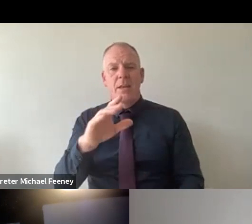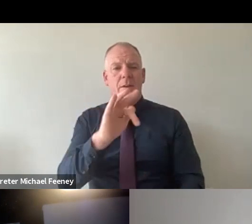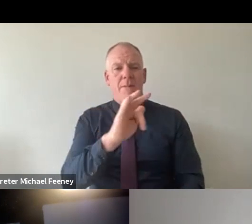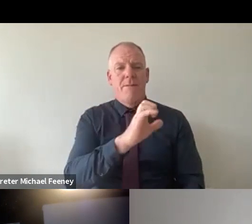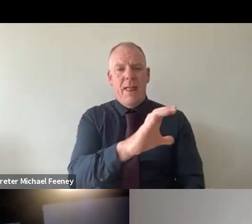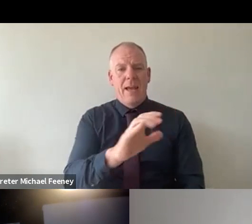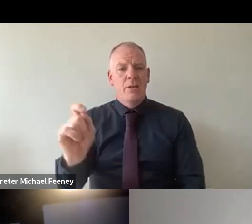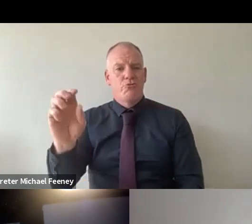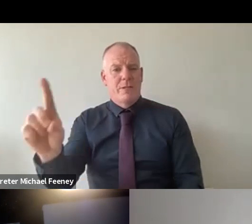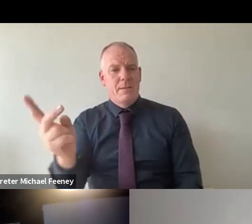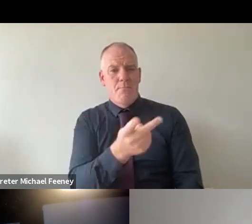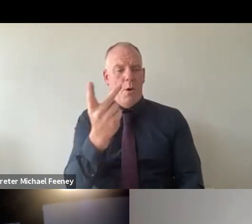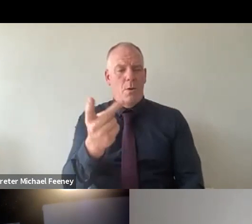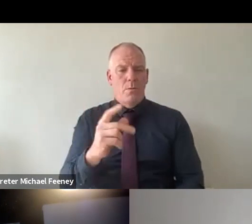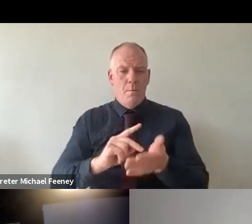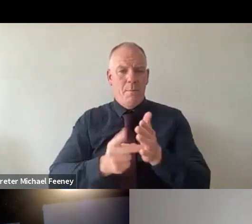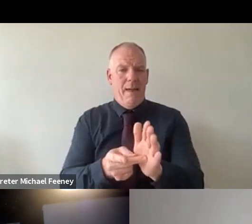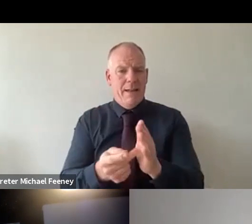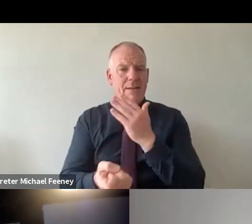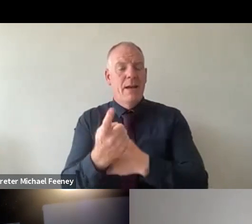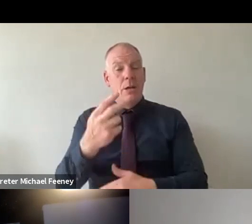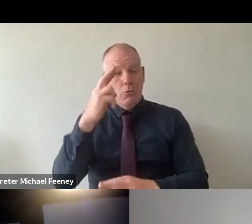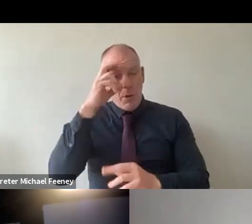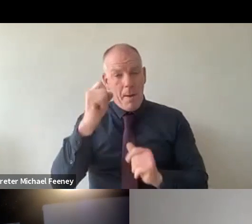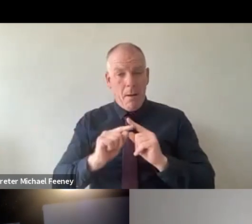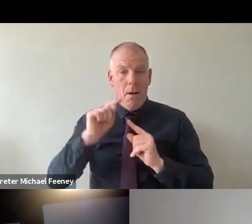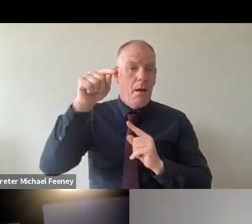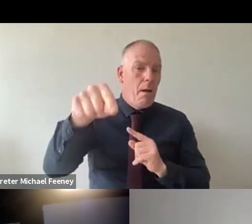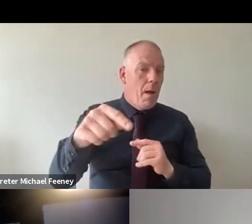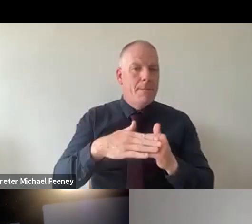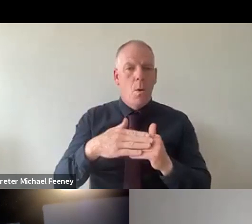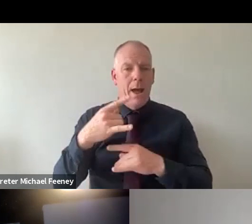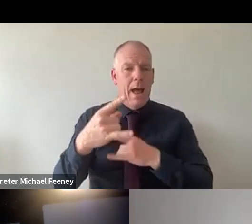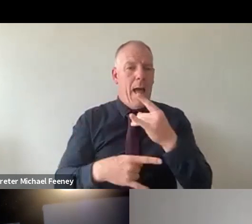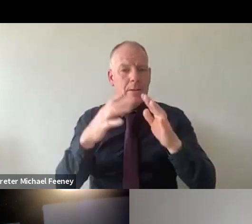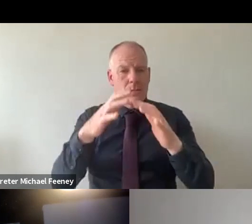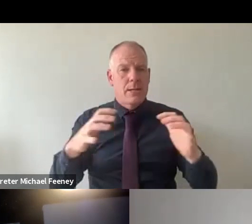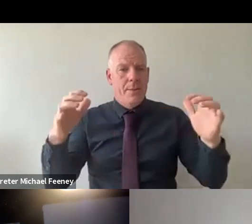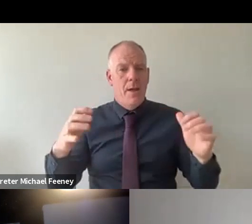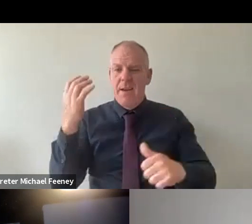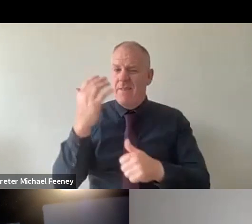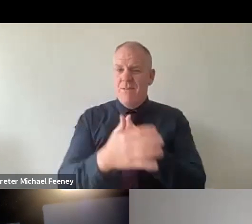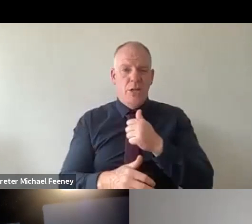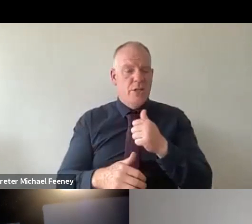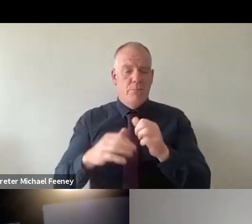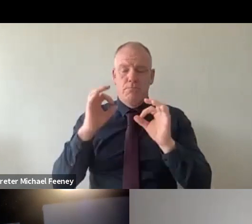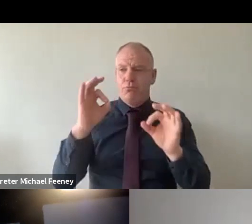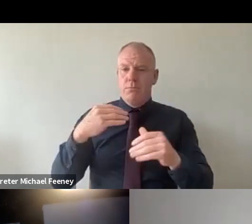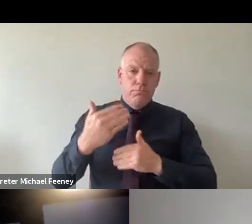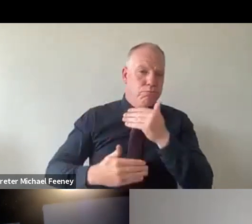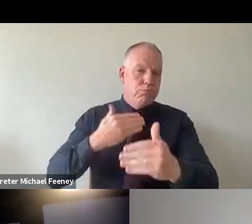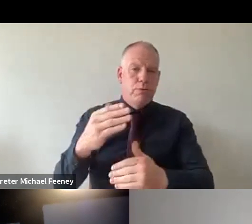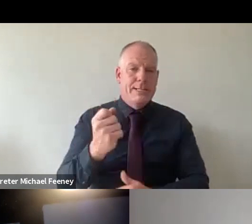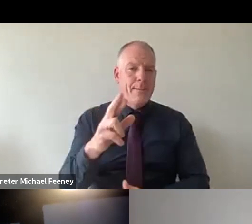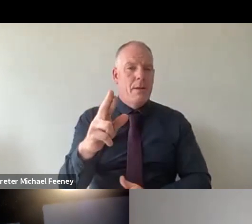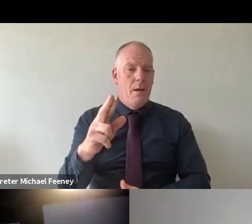for organising this. Just to remind everybody that there's more coming. These have already been a great series of seminars.